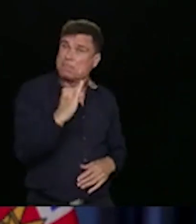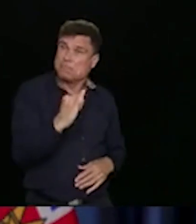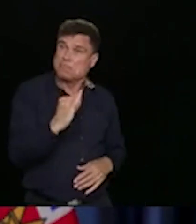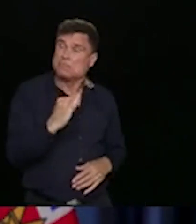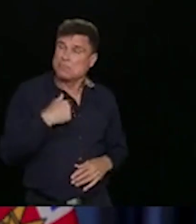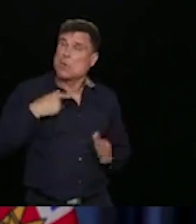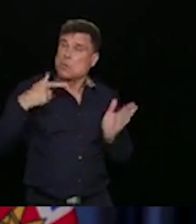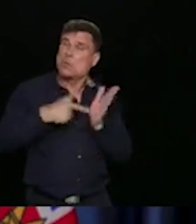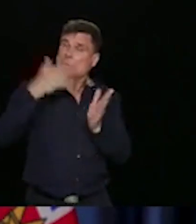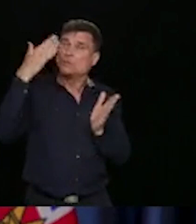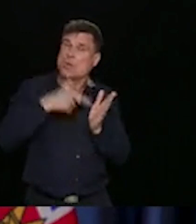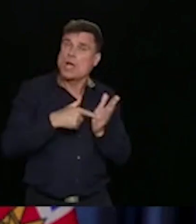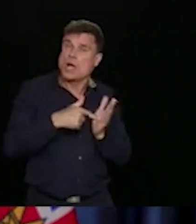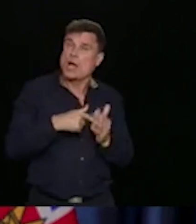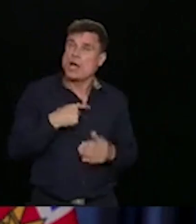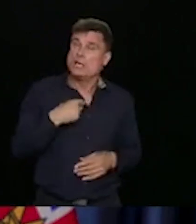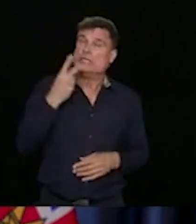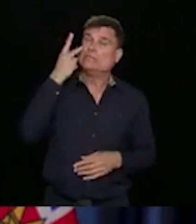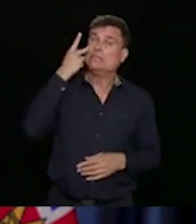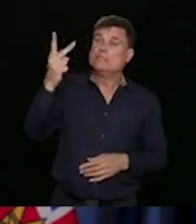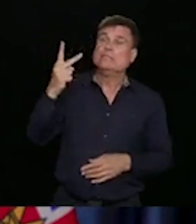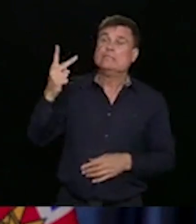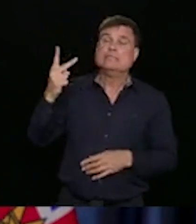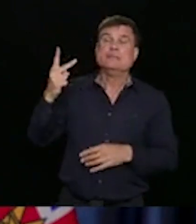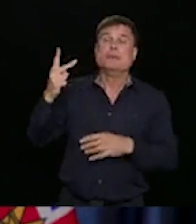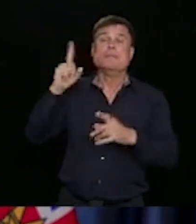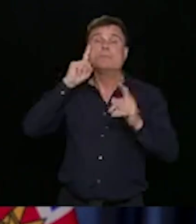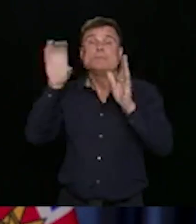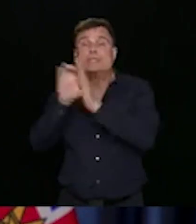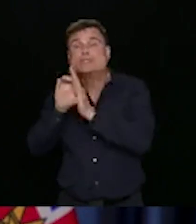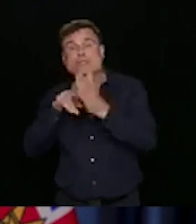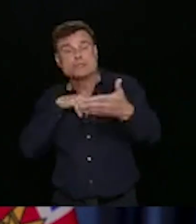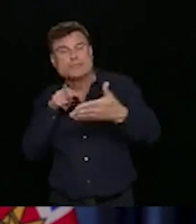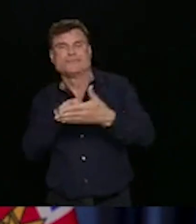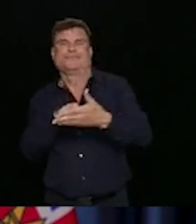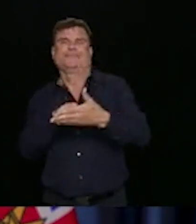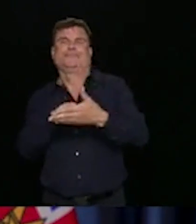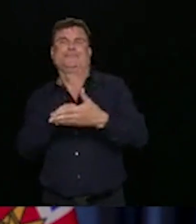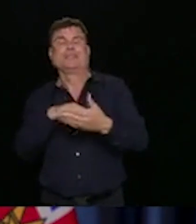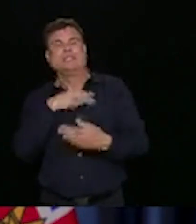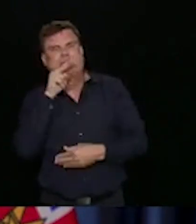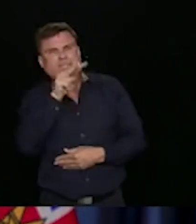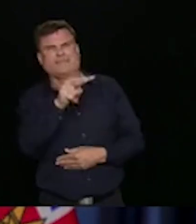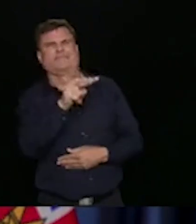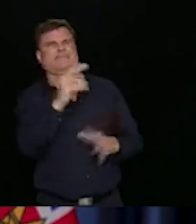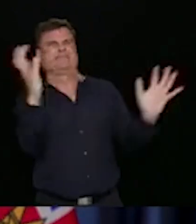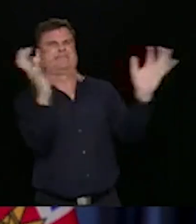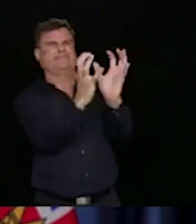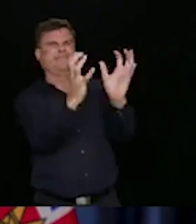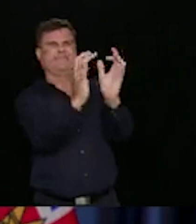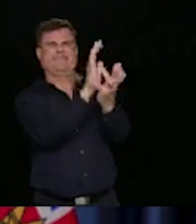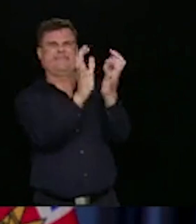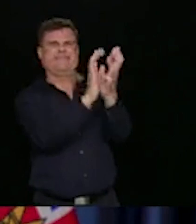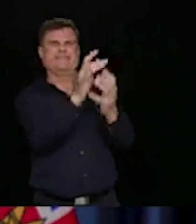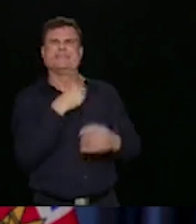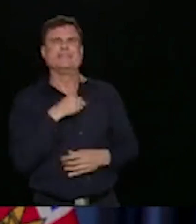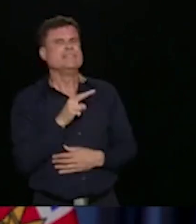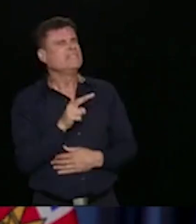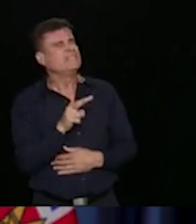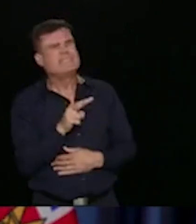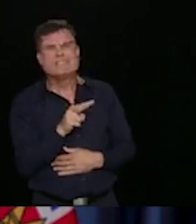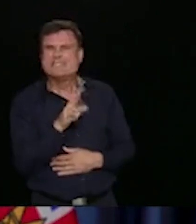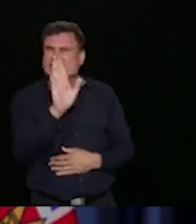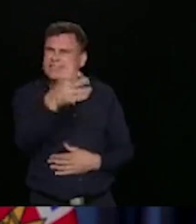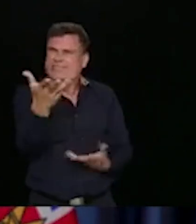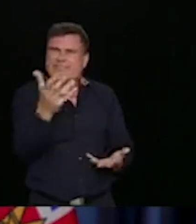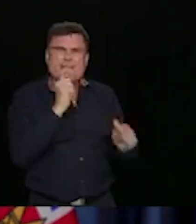month of April. And now we hear about other outdoor events, and we see them because they're visible. But I think overwhelmingly, people are following the council. That's what